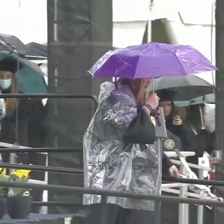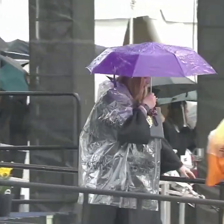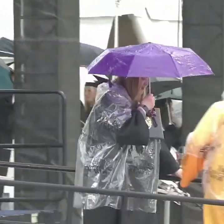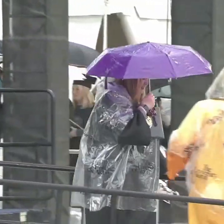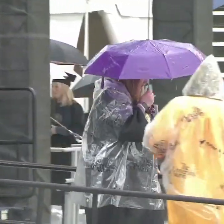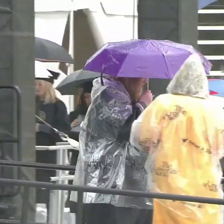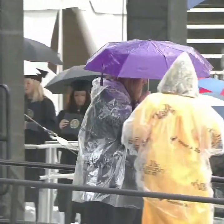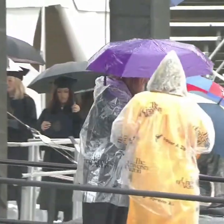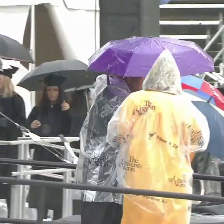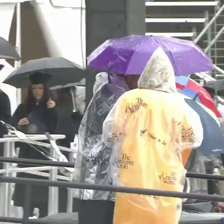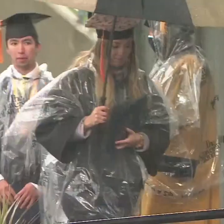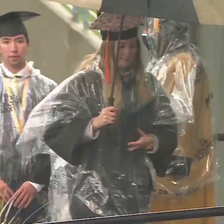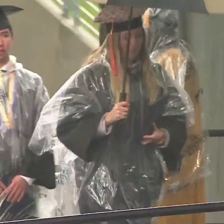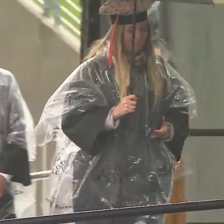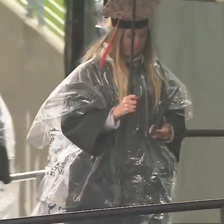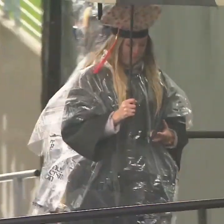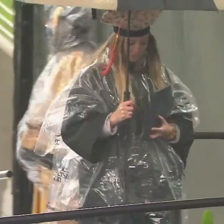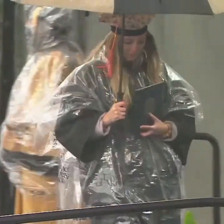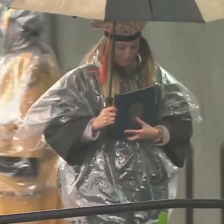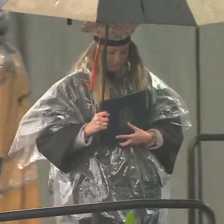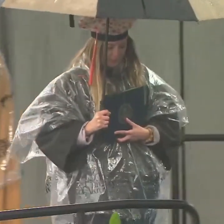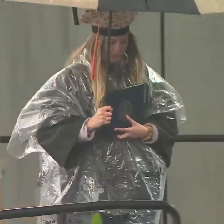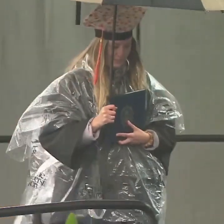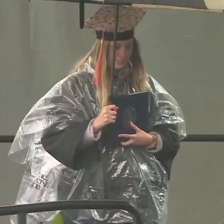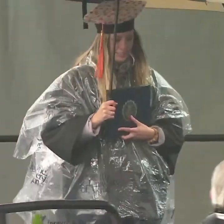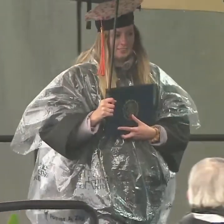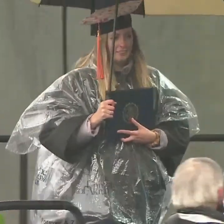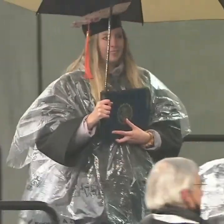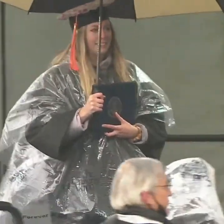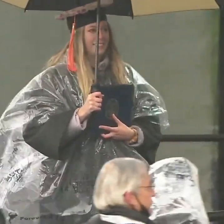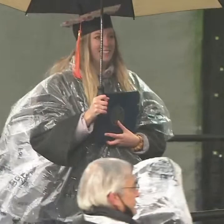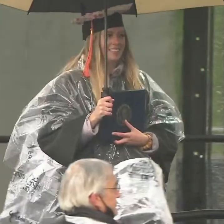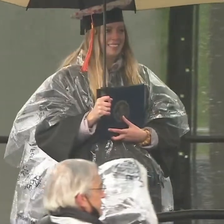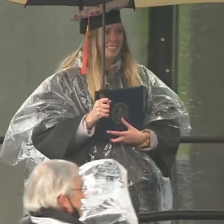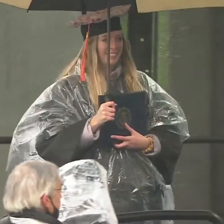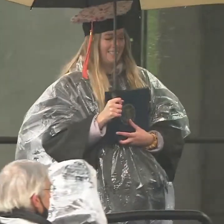Lindsay M. Gatzios.